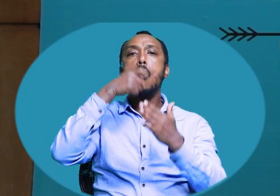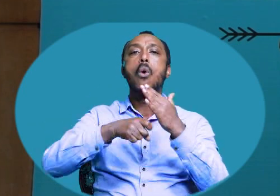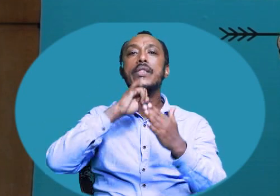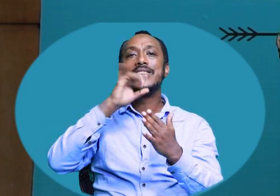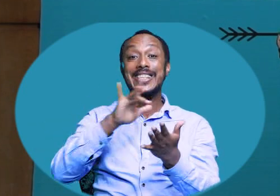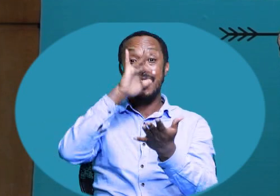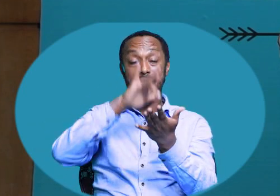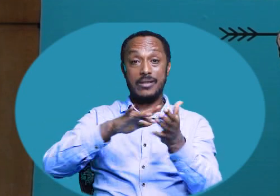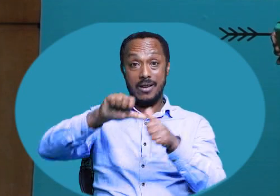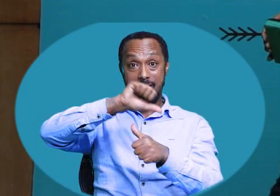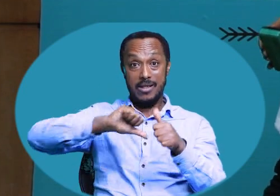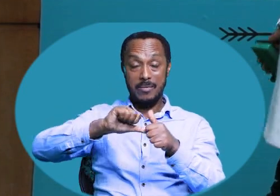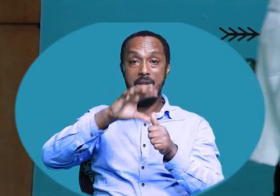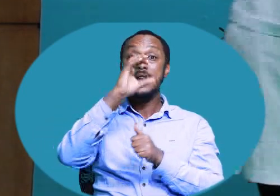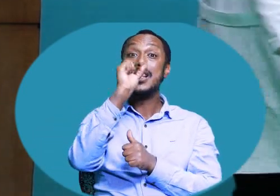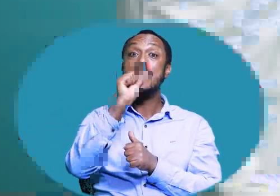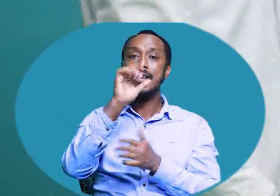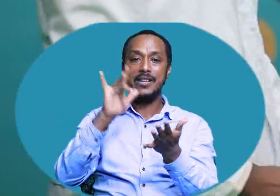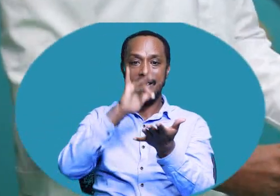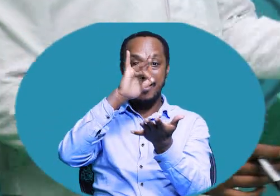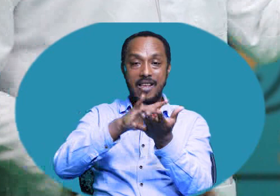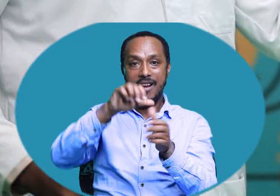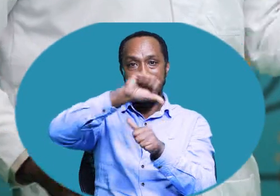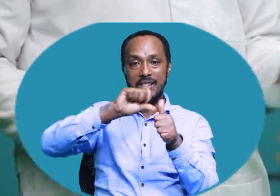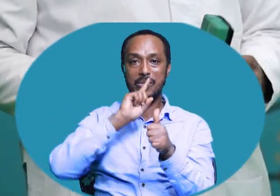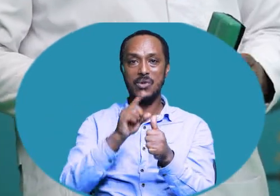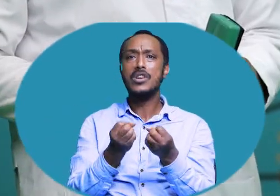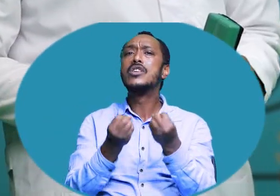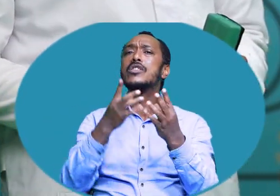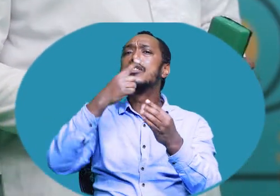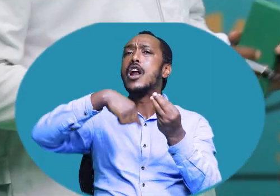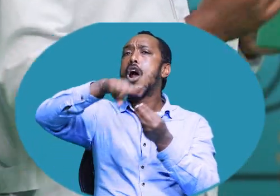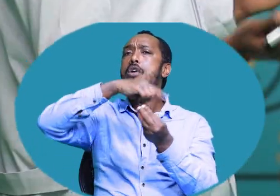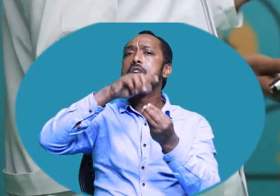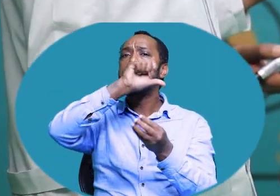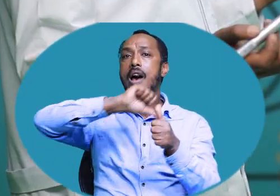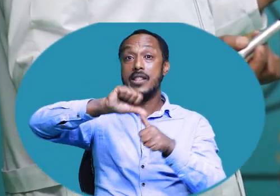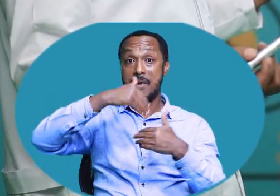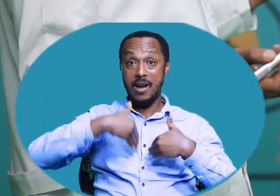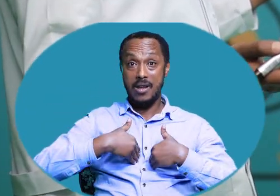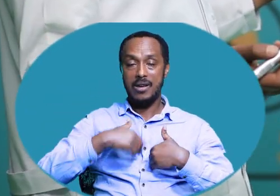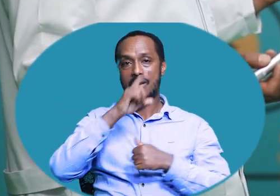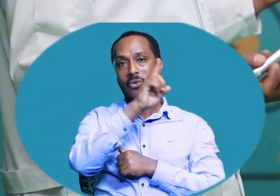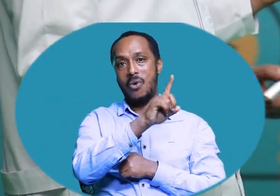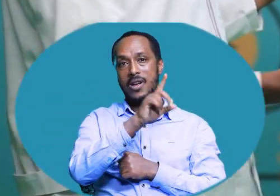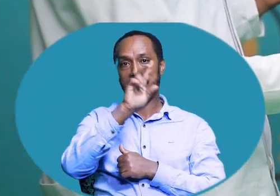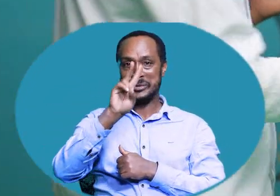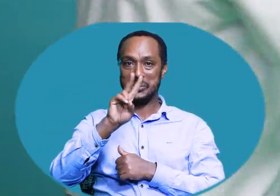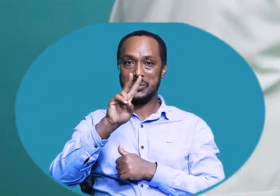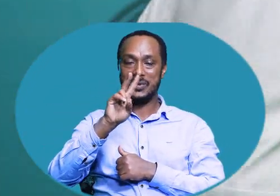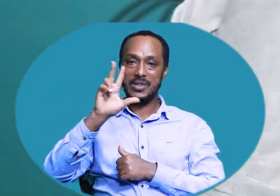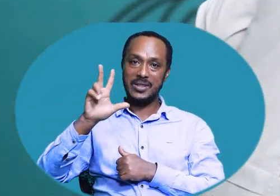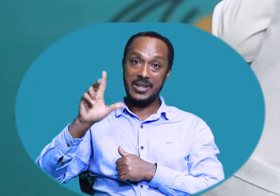34 electron. This 34 is similarly total valence electron. Now, what is the central atom?